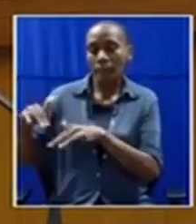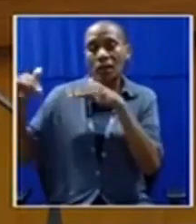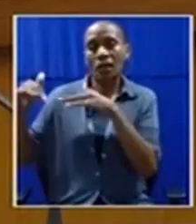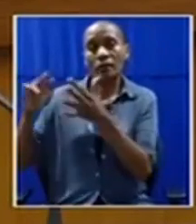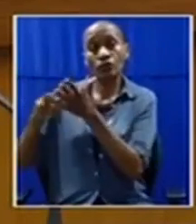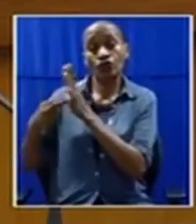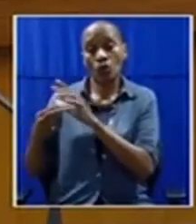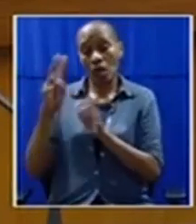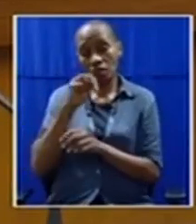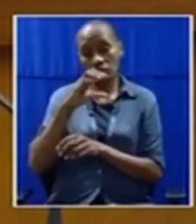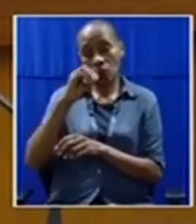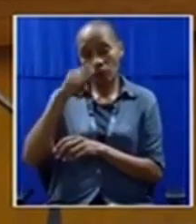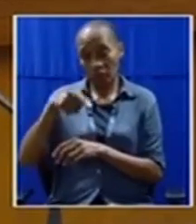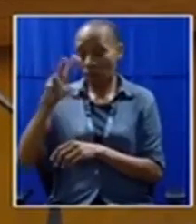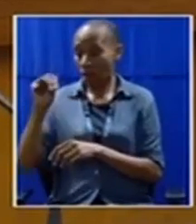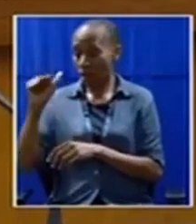of the two houses.